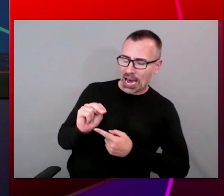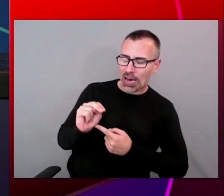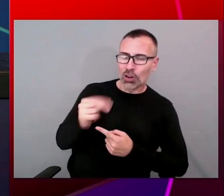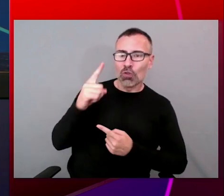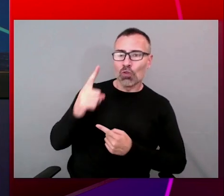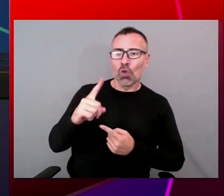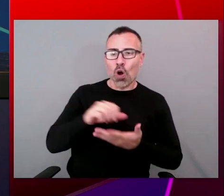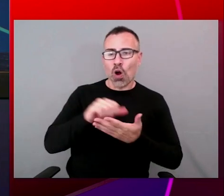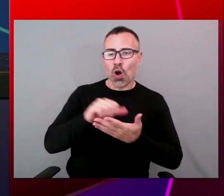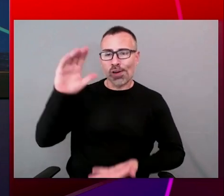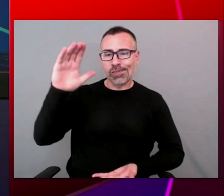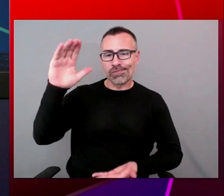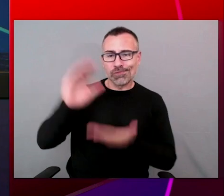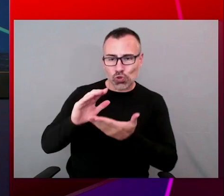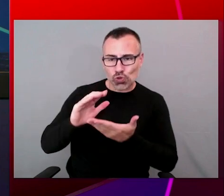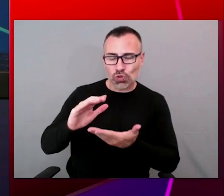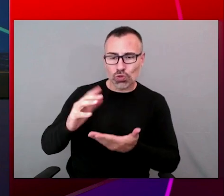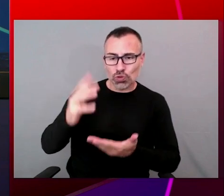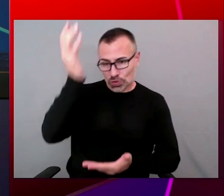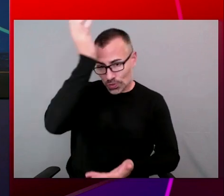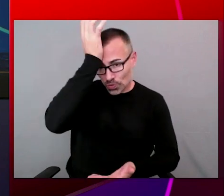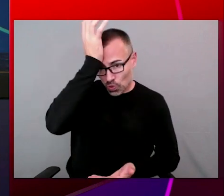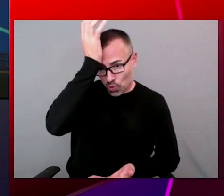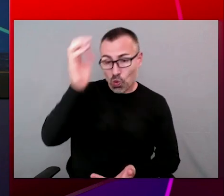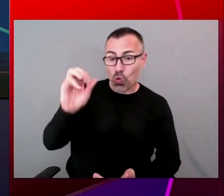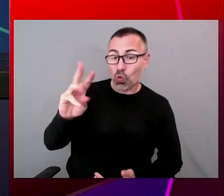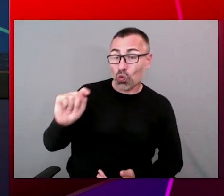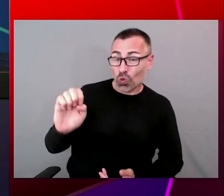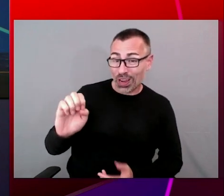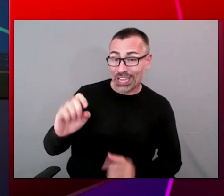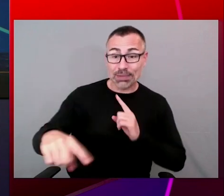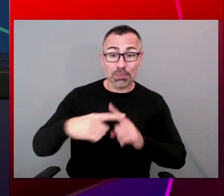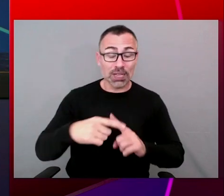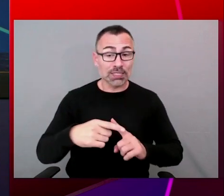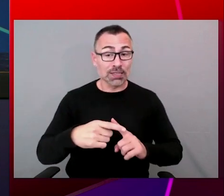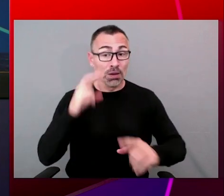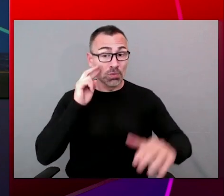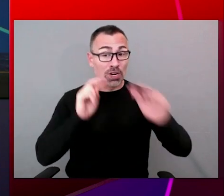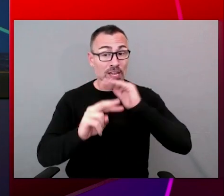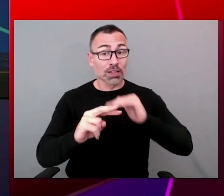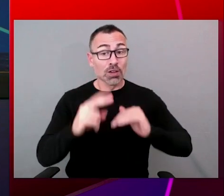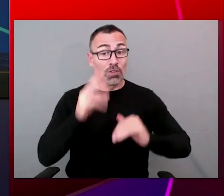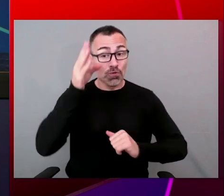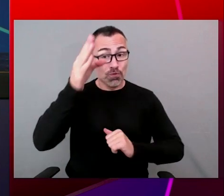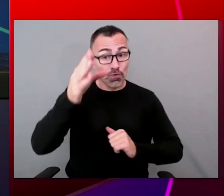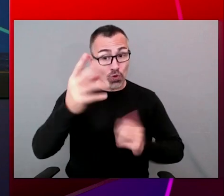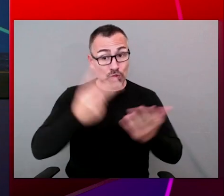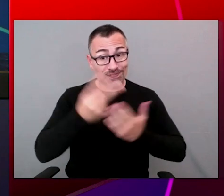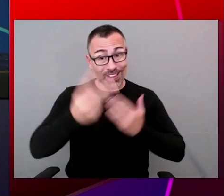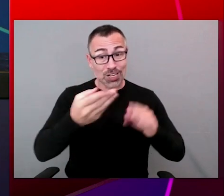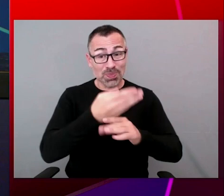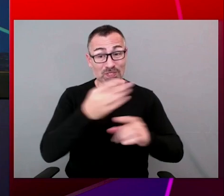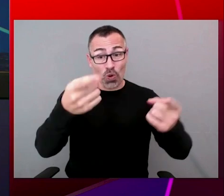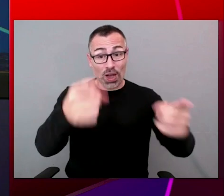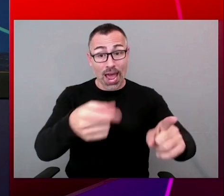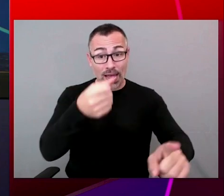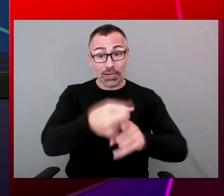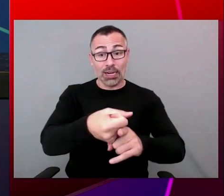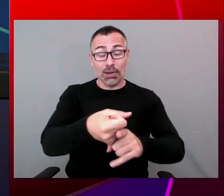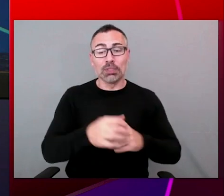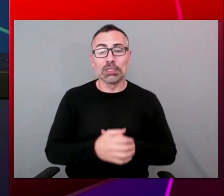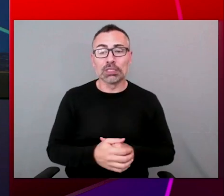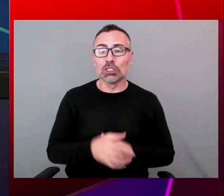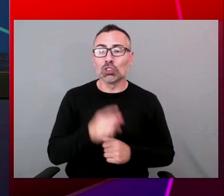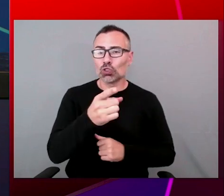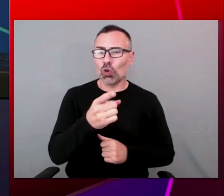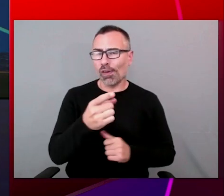detect future failures before they happen, so they don't need to do a full turnover. So the fact that you're taking, you know, IoT and this data